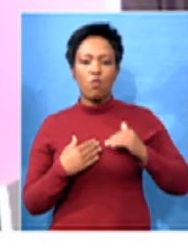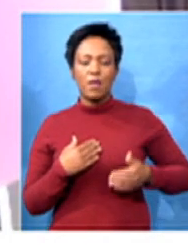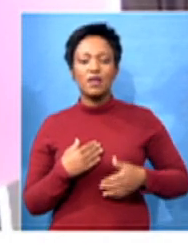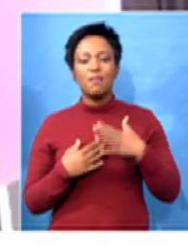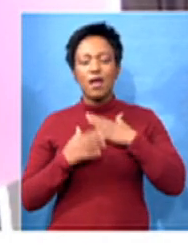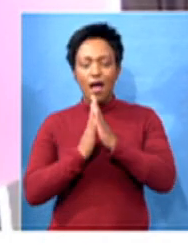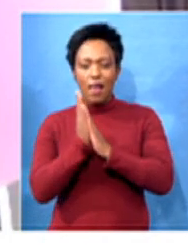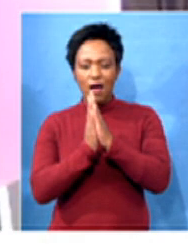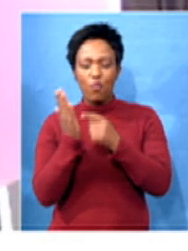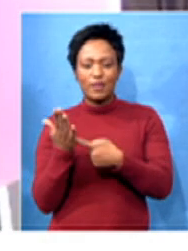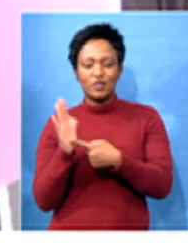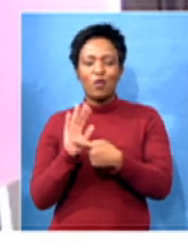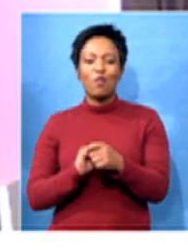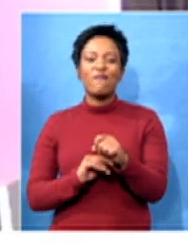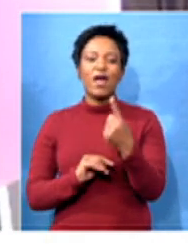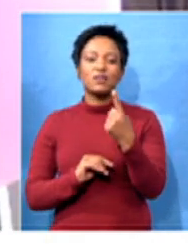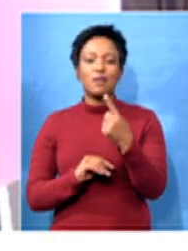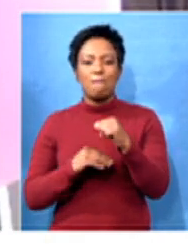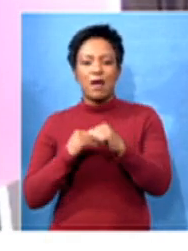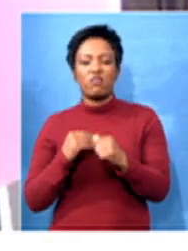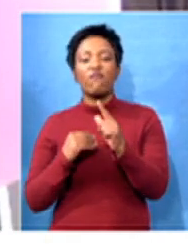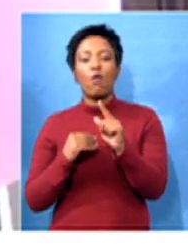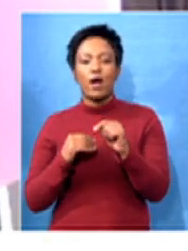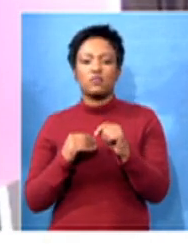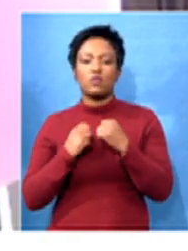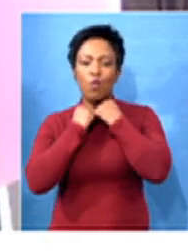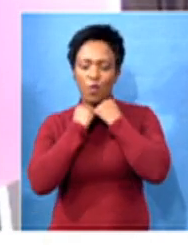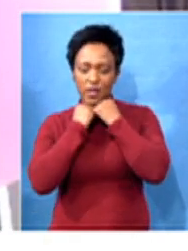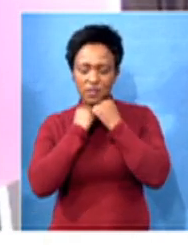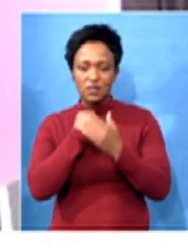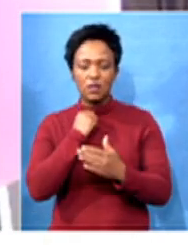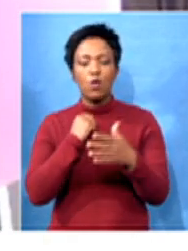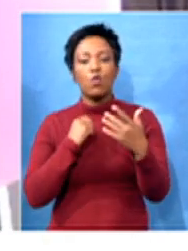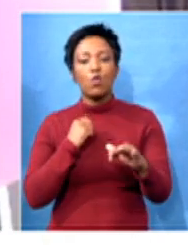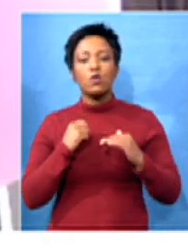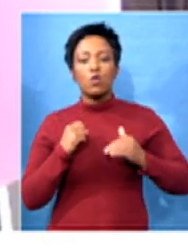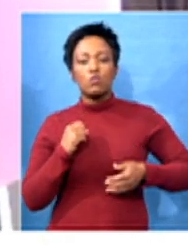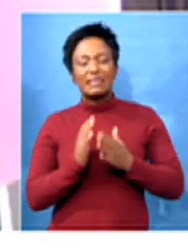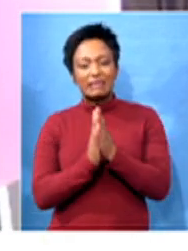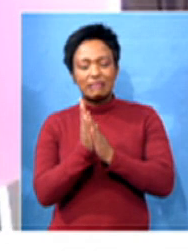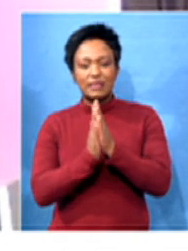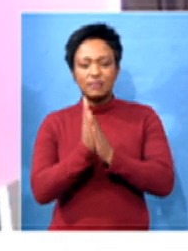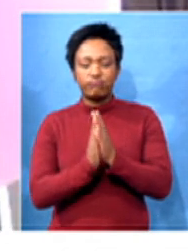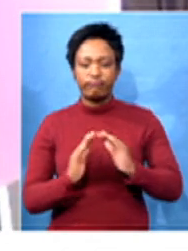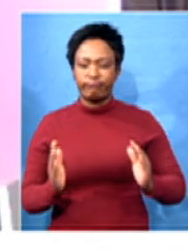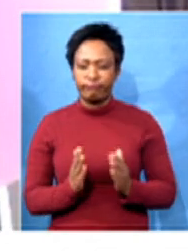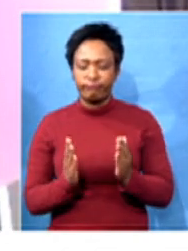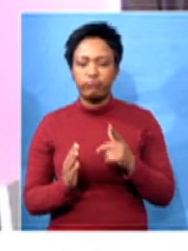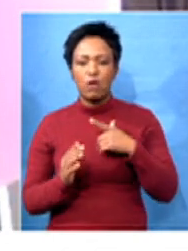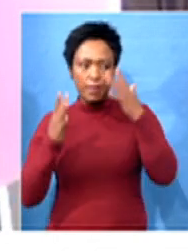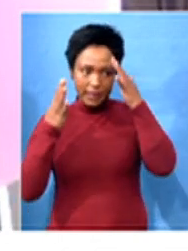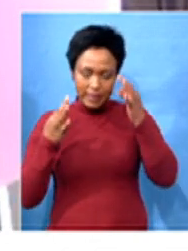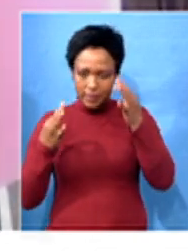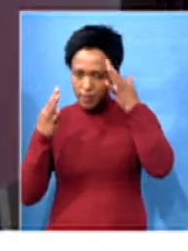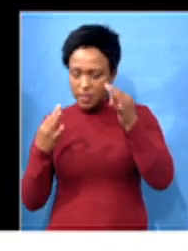August. You know, women are such a huge inspiration and sort of the decisions that I take.